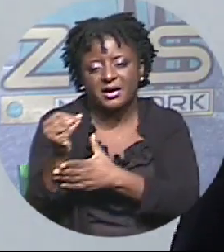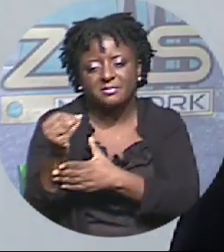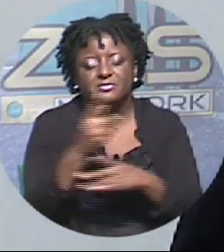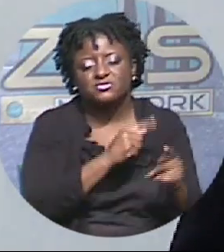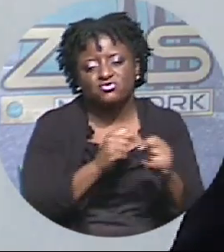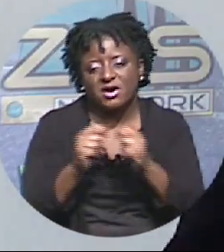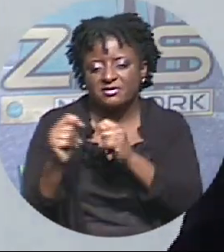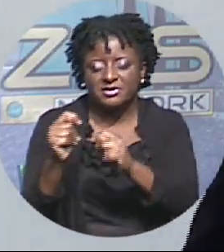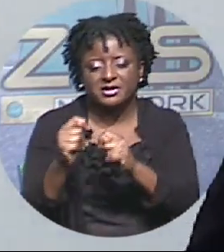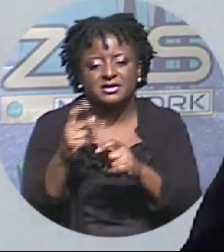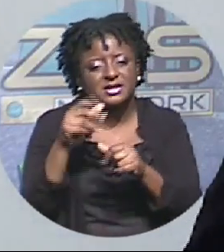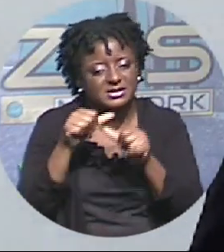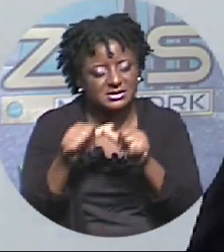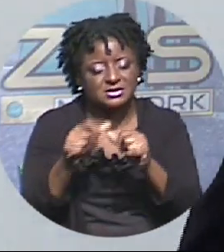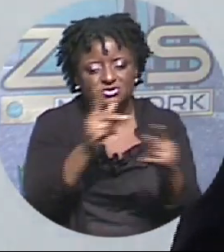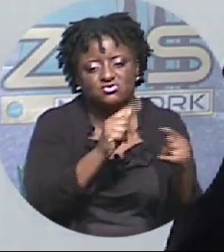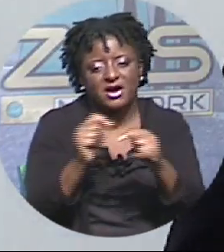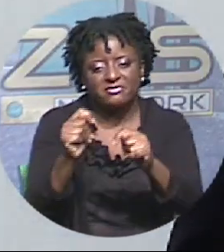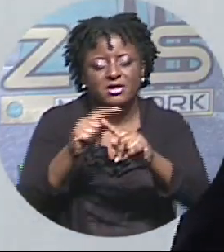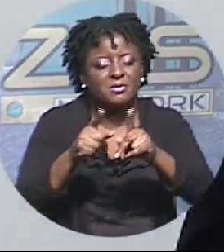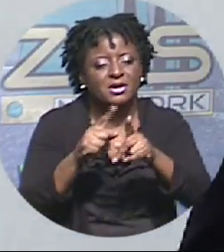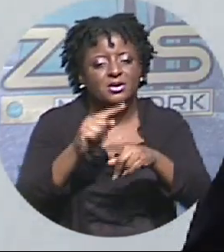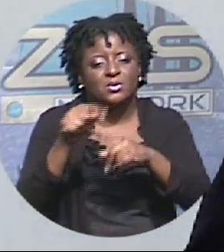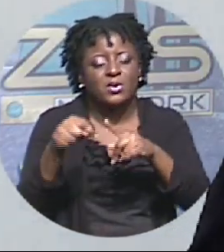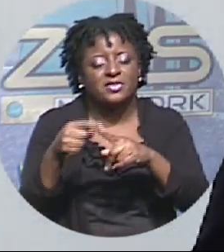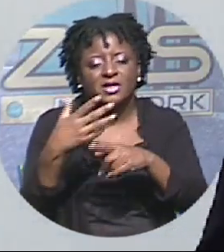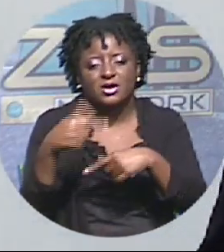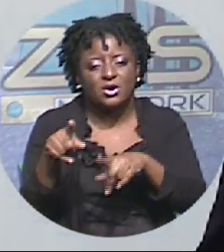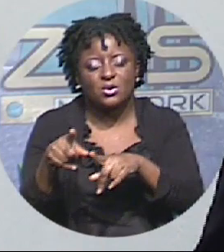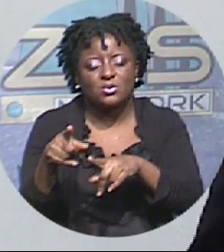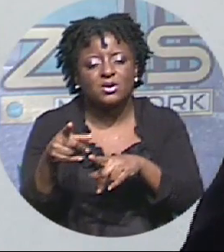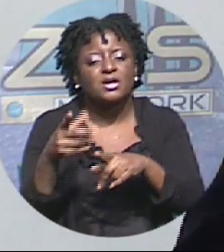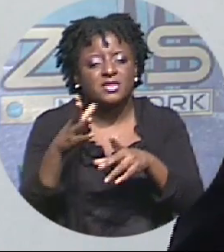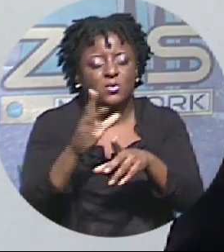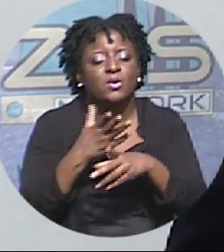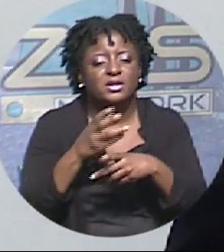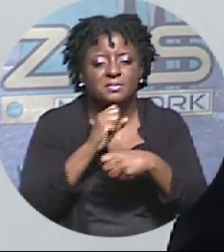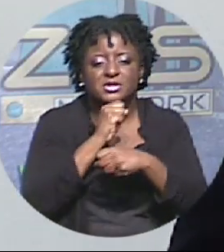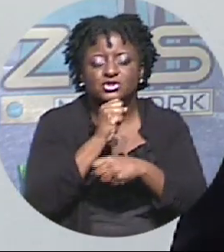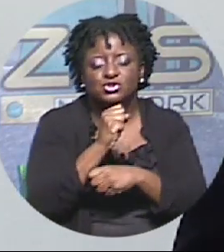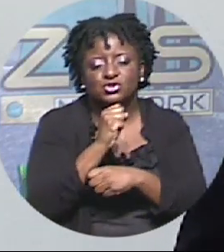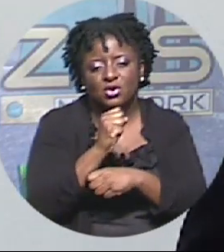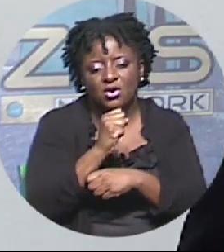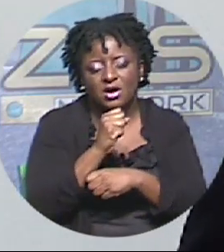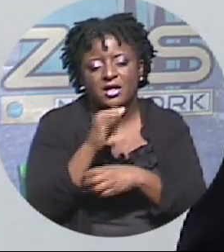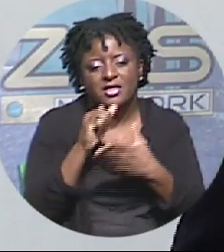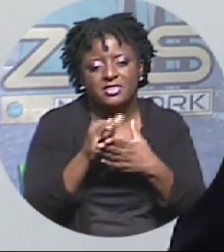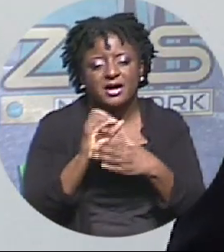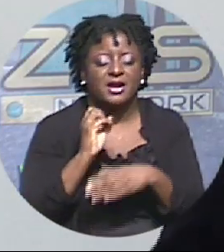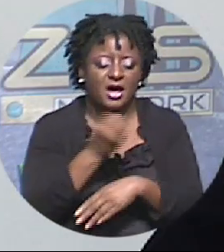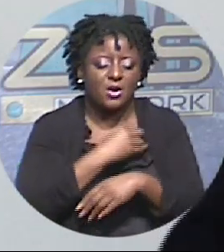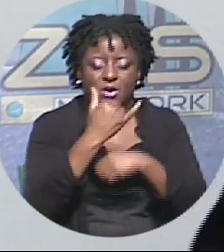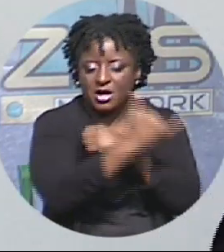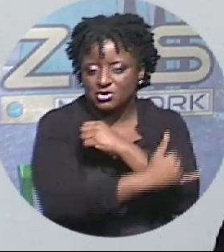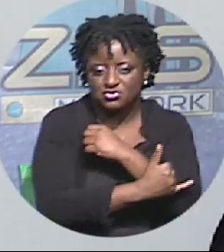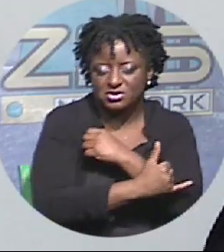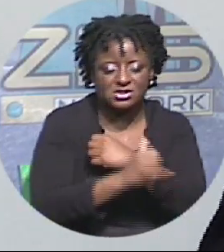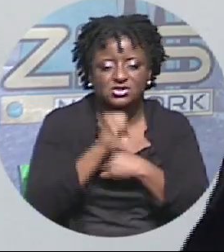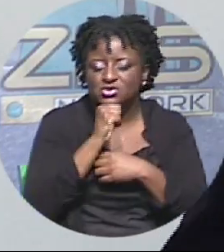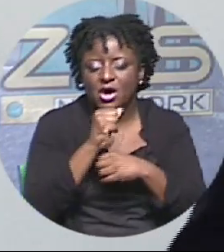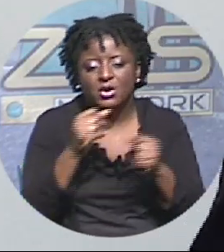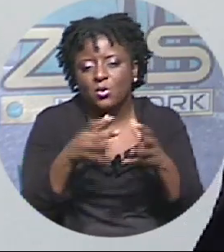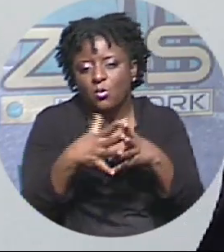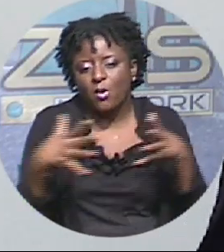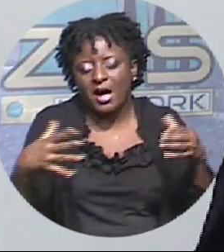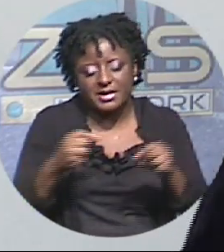to go. But when they get to the destination or before they come, they want to be assured that the country is not widespread